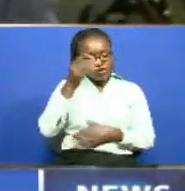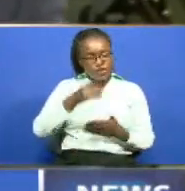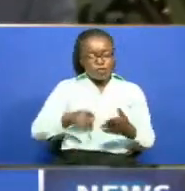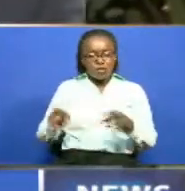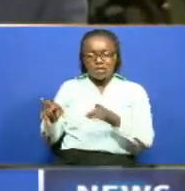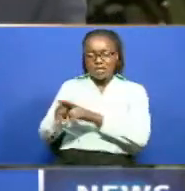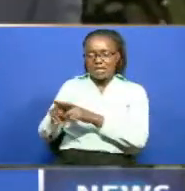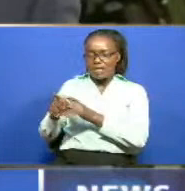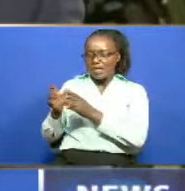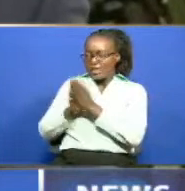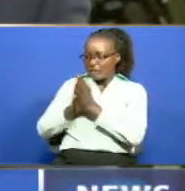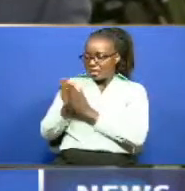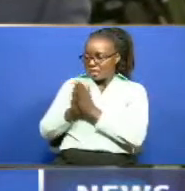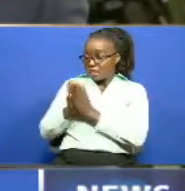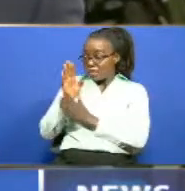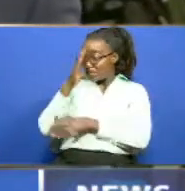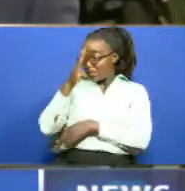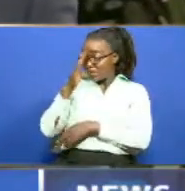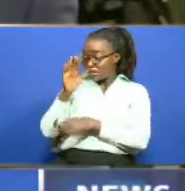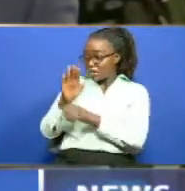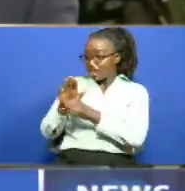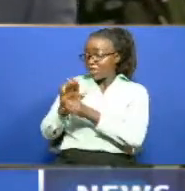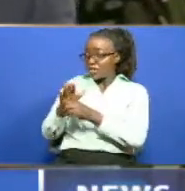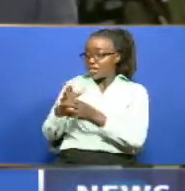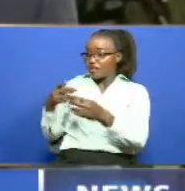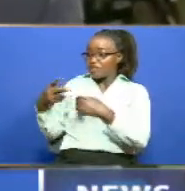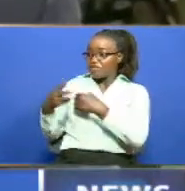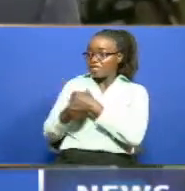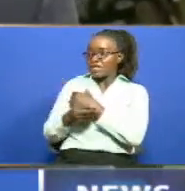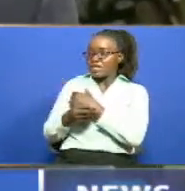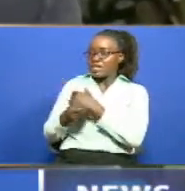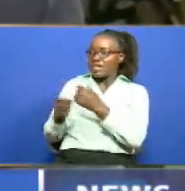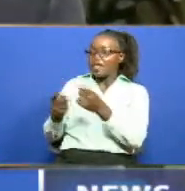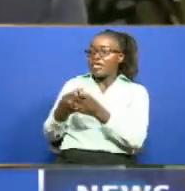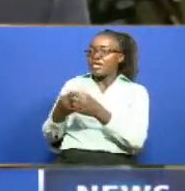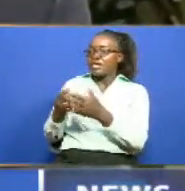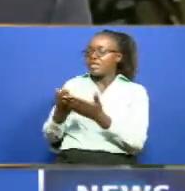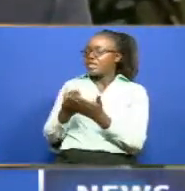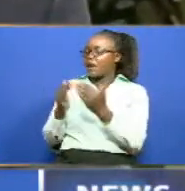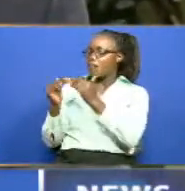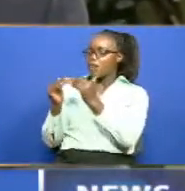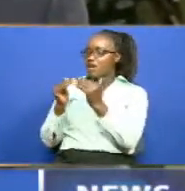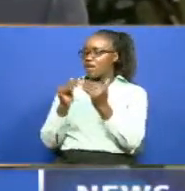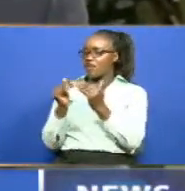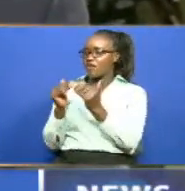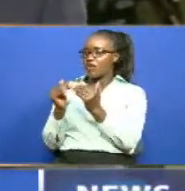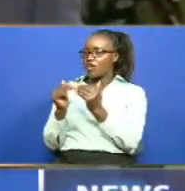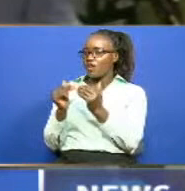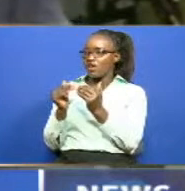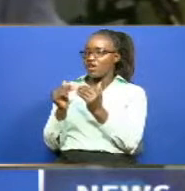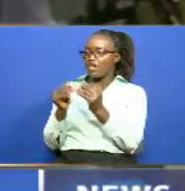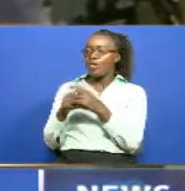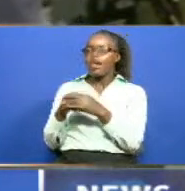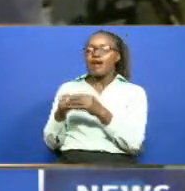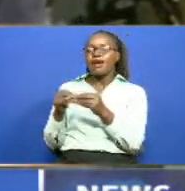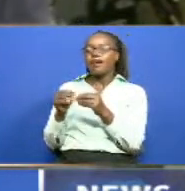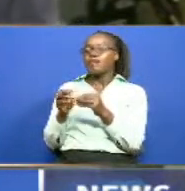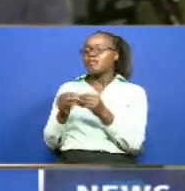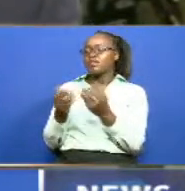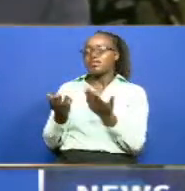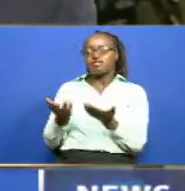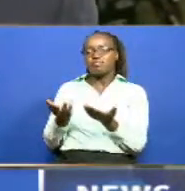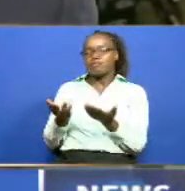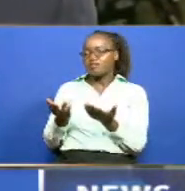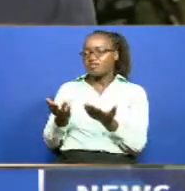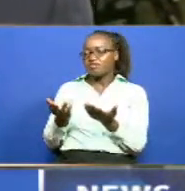of uncertainty until perhaps we get a vaccine. And then there's some level of comfort or a treatment. That's the other one they're